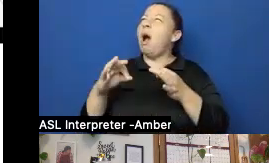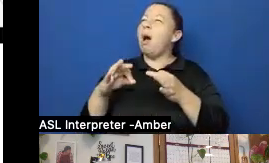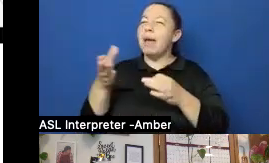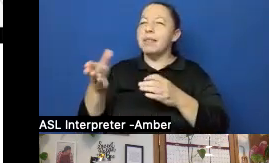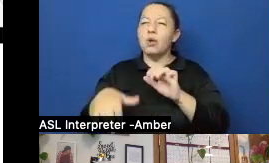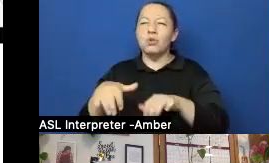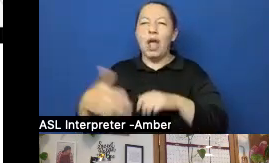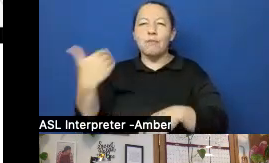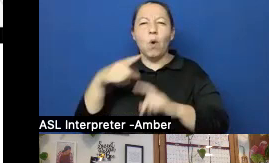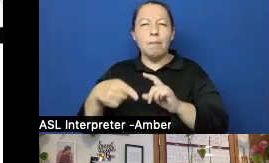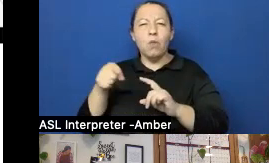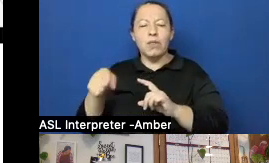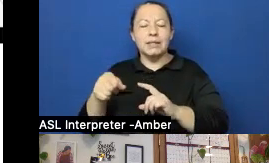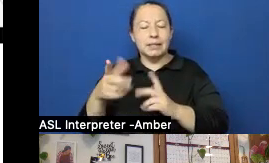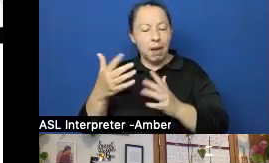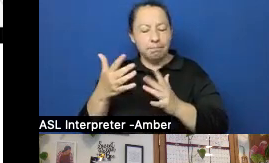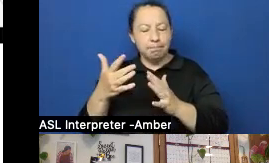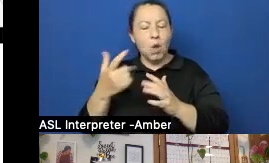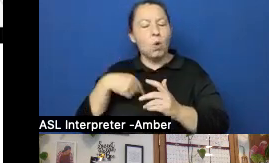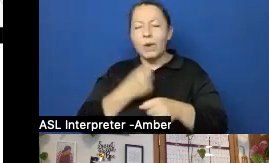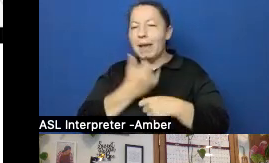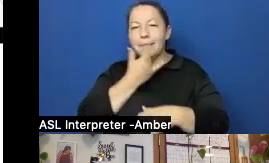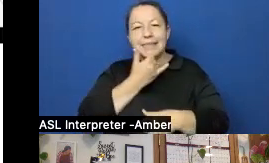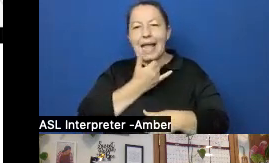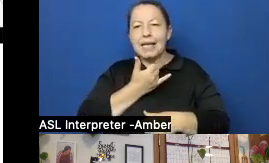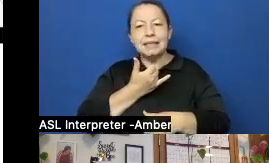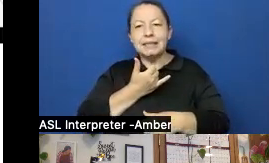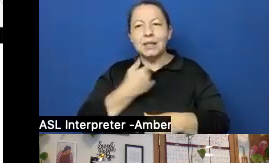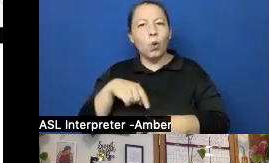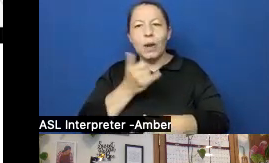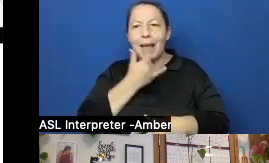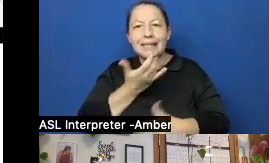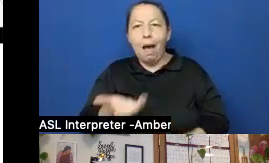earlier about this too, that we make mistakes and we mess up. And when we mess up,